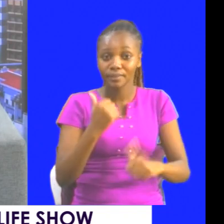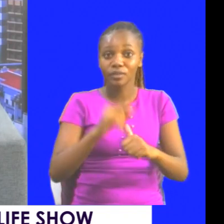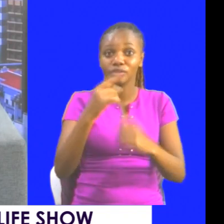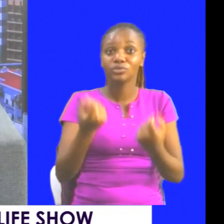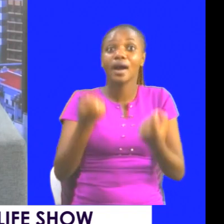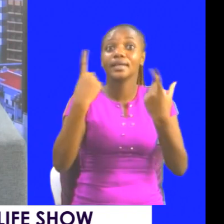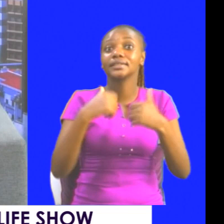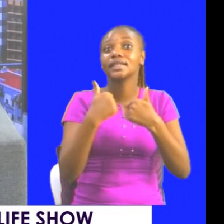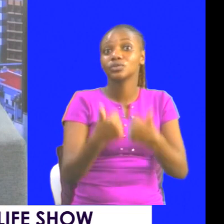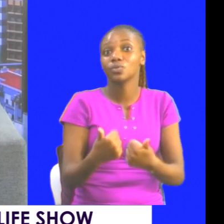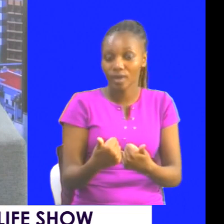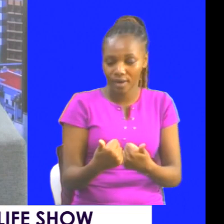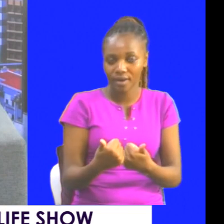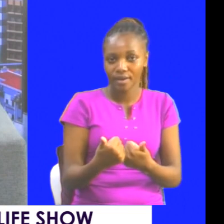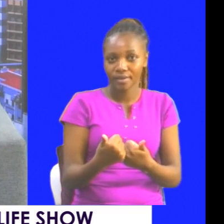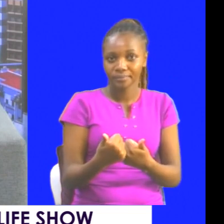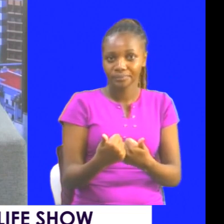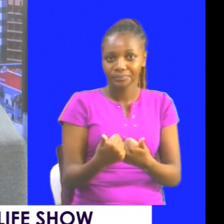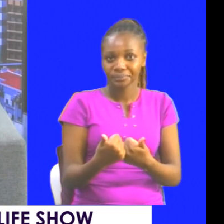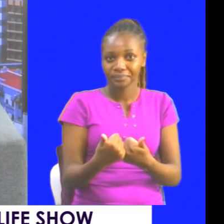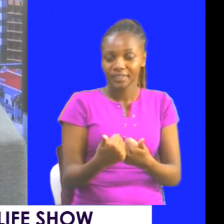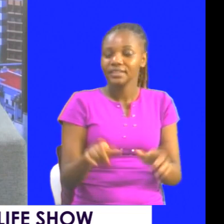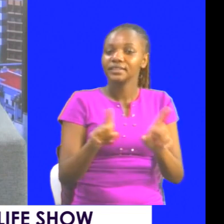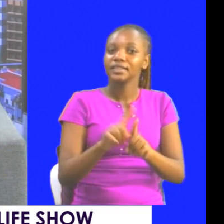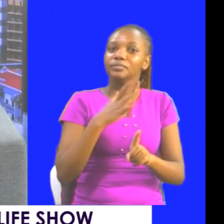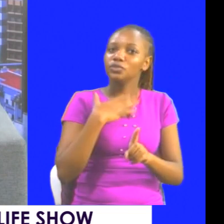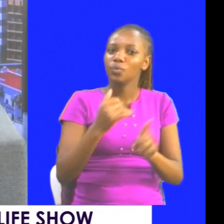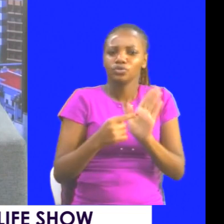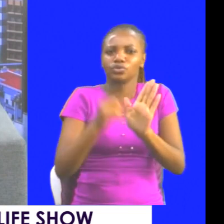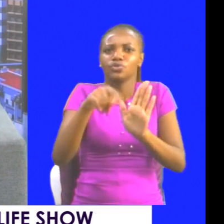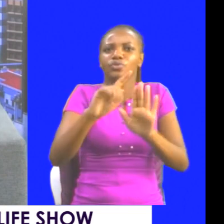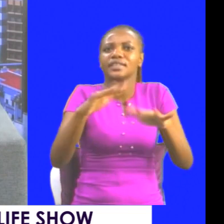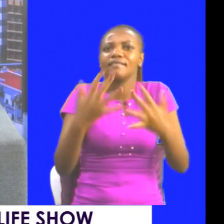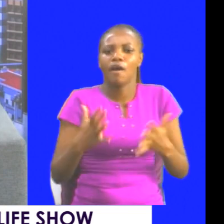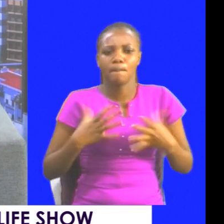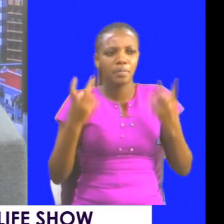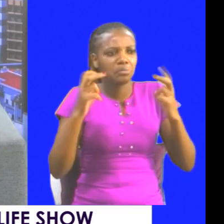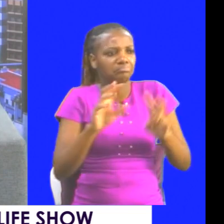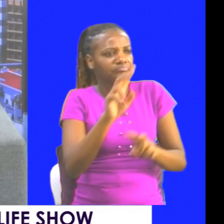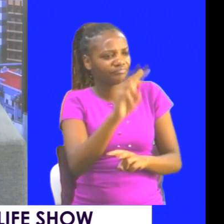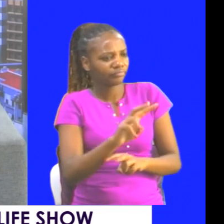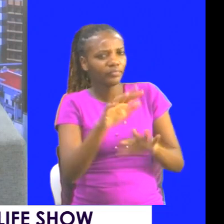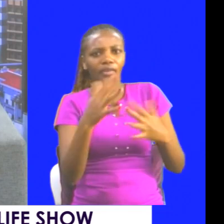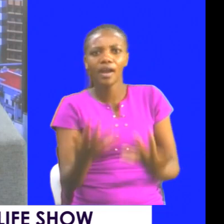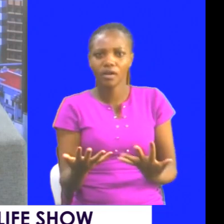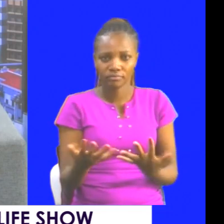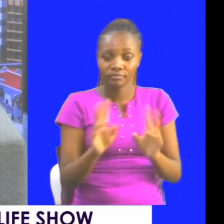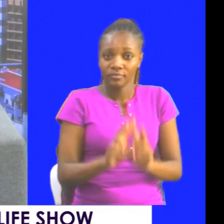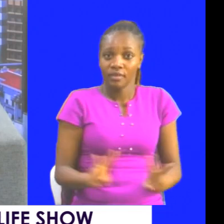well is you. How do you want to bring you? Bring out that value. It is